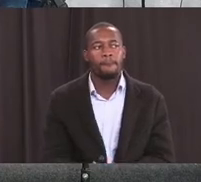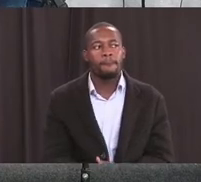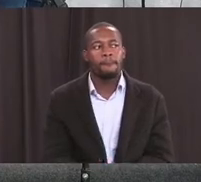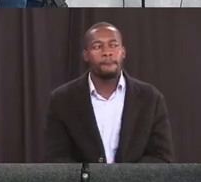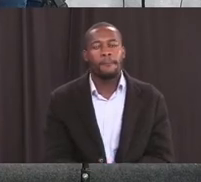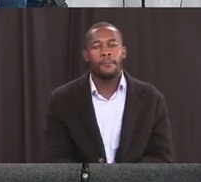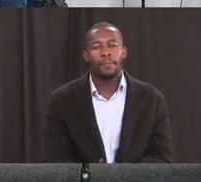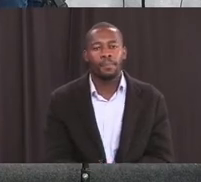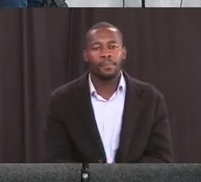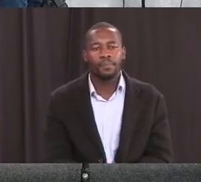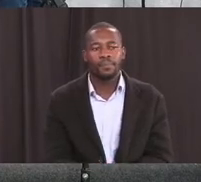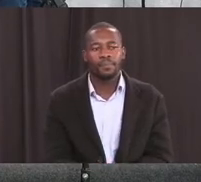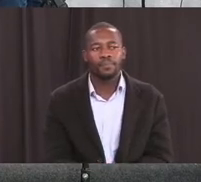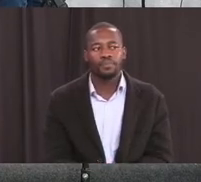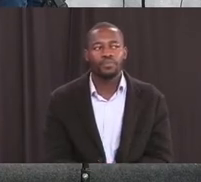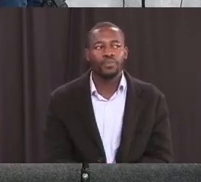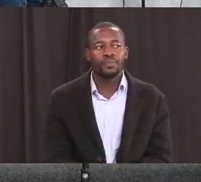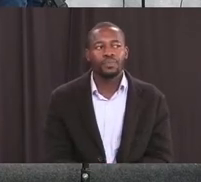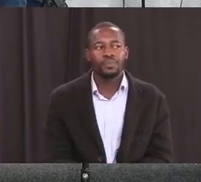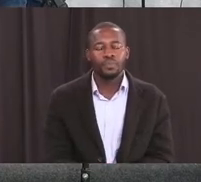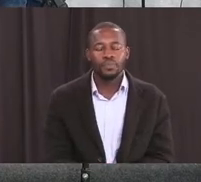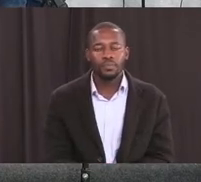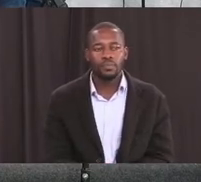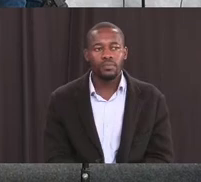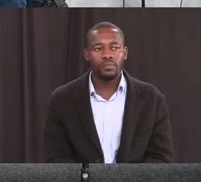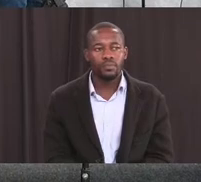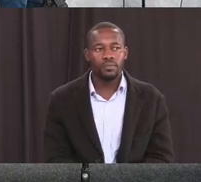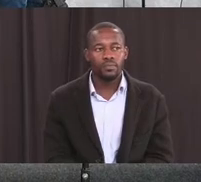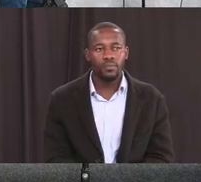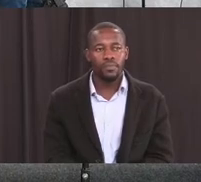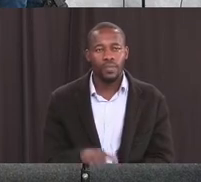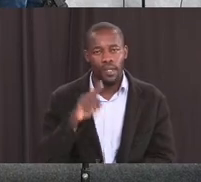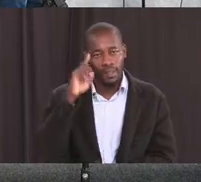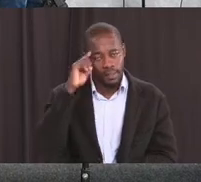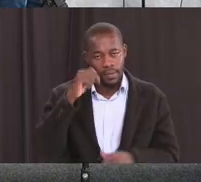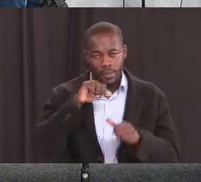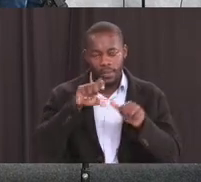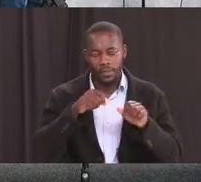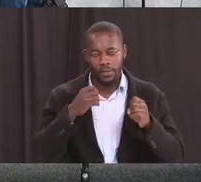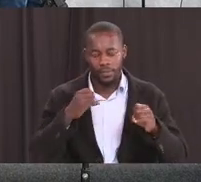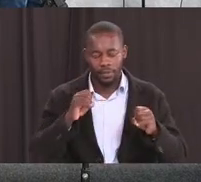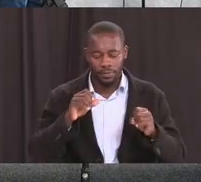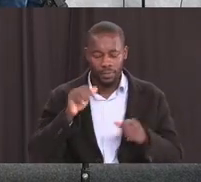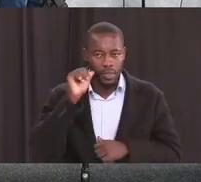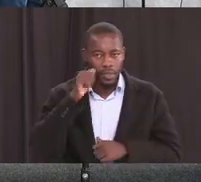are. Yeah, Father, just as we are thinking about this new life that you have given us,